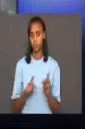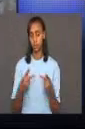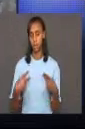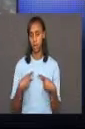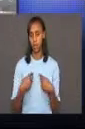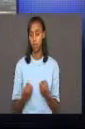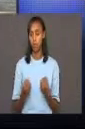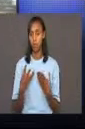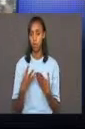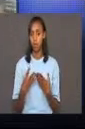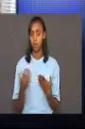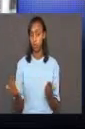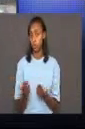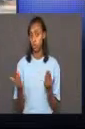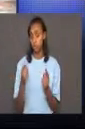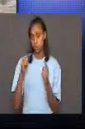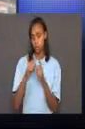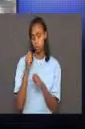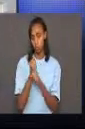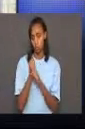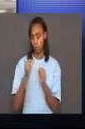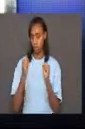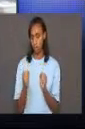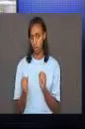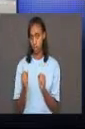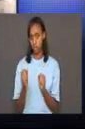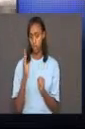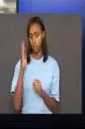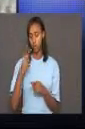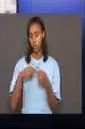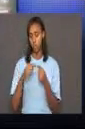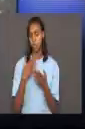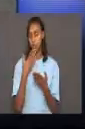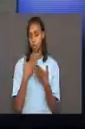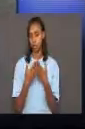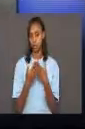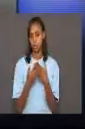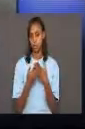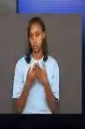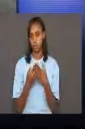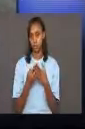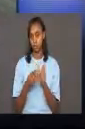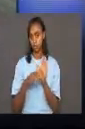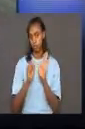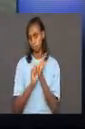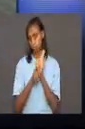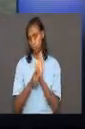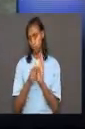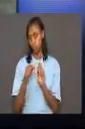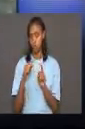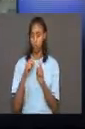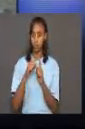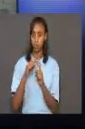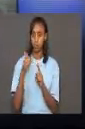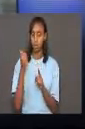People will have more motivation to work hard and will become good role models for